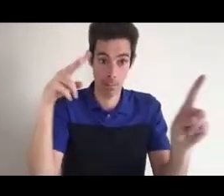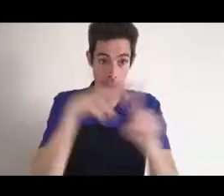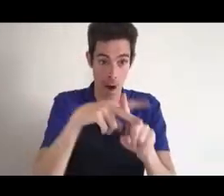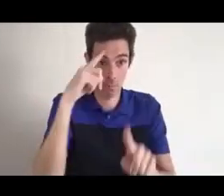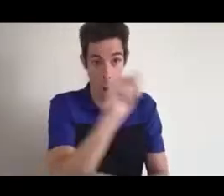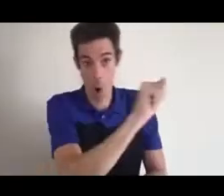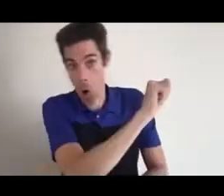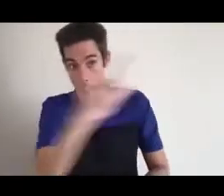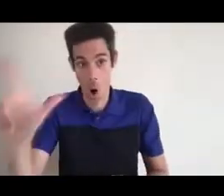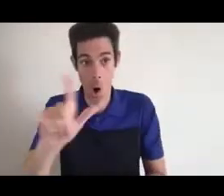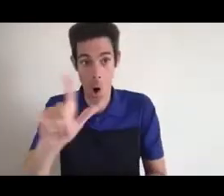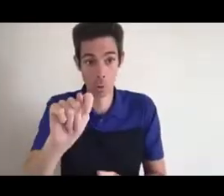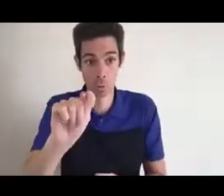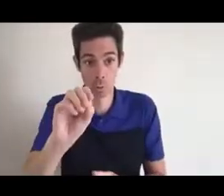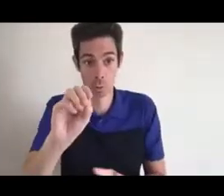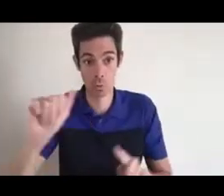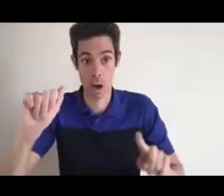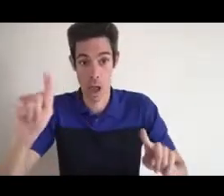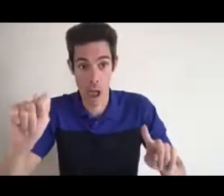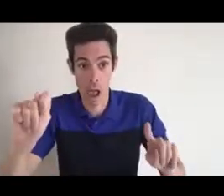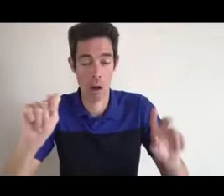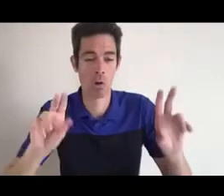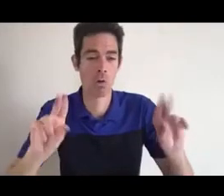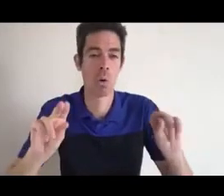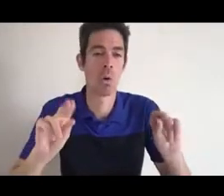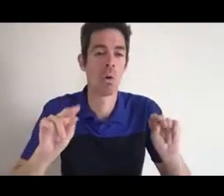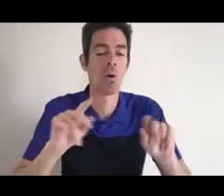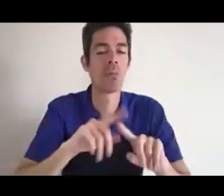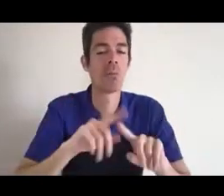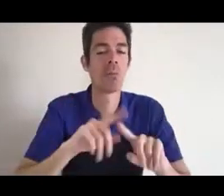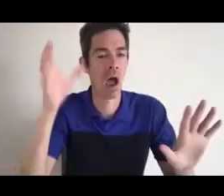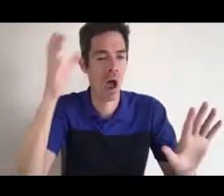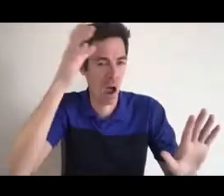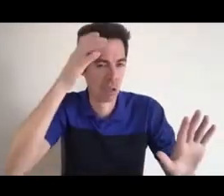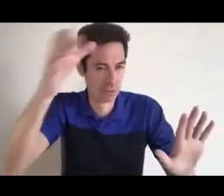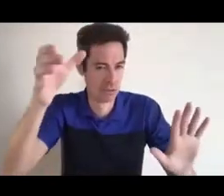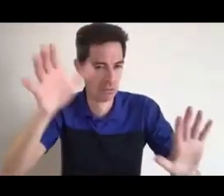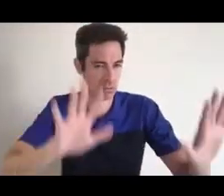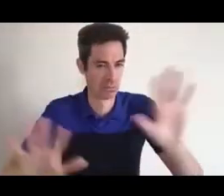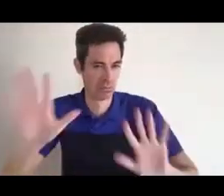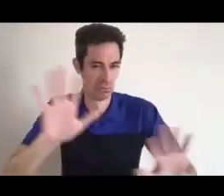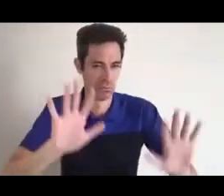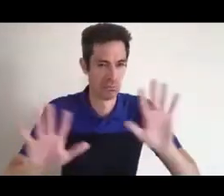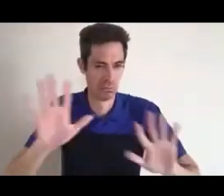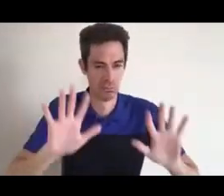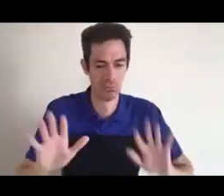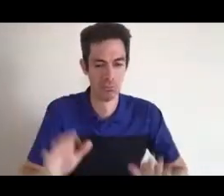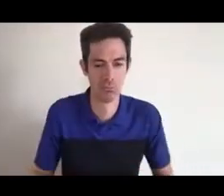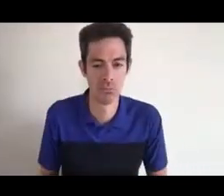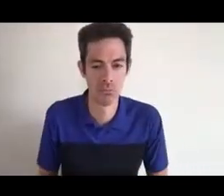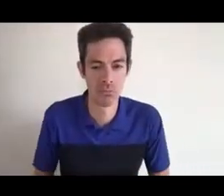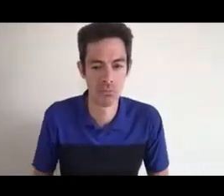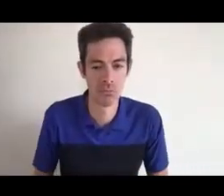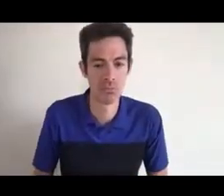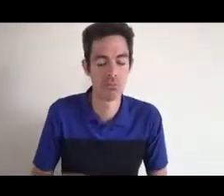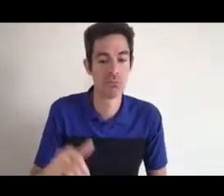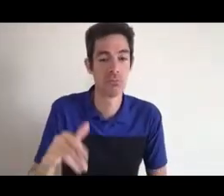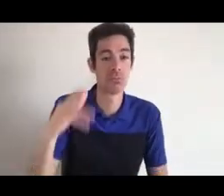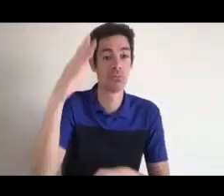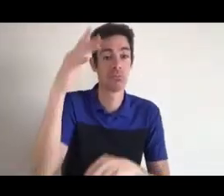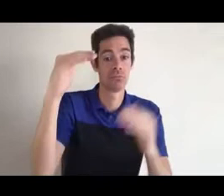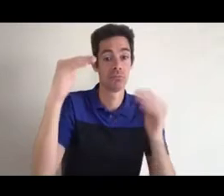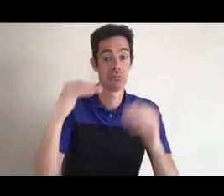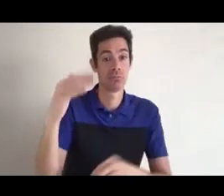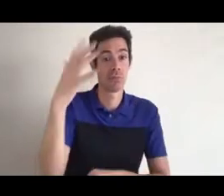say that reference apply to all to and at terms, but it's the concept in